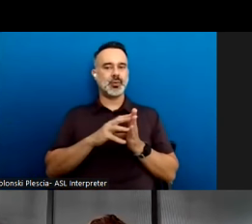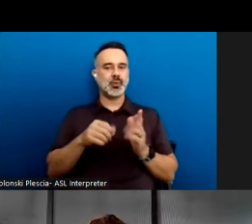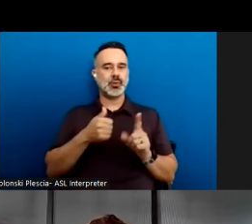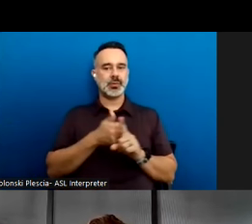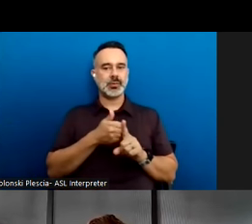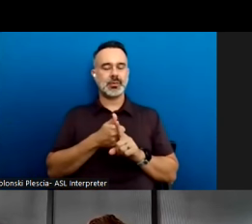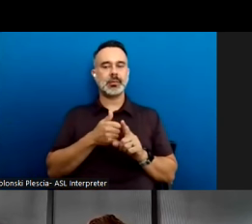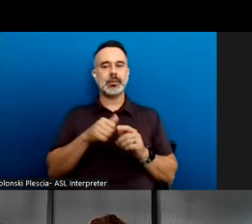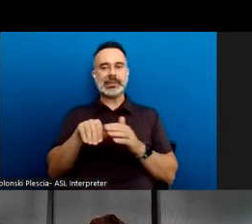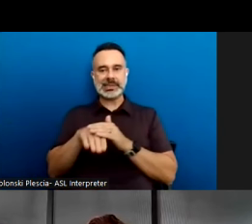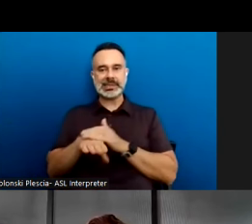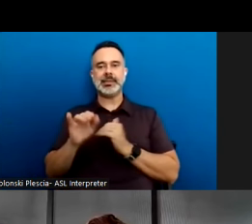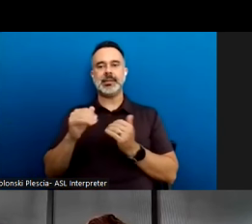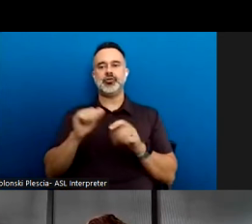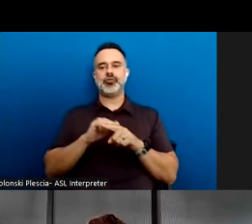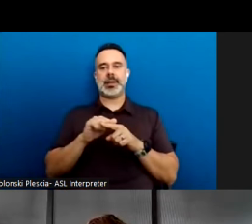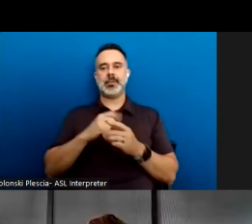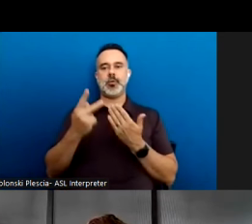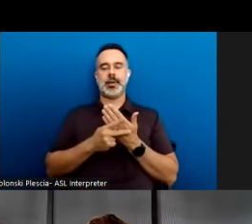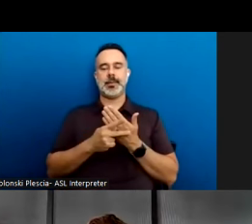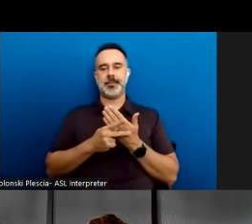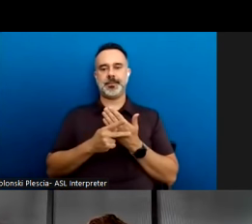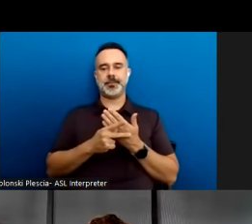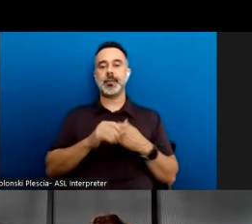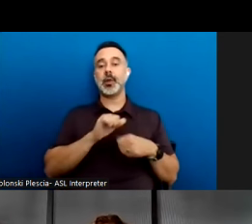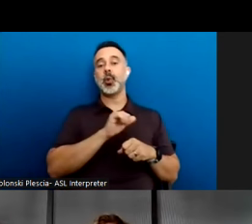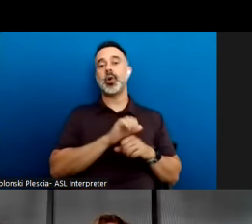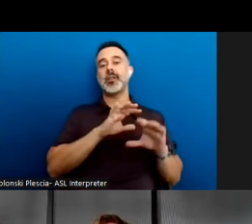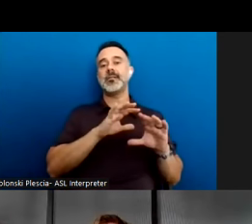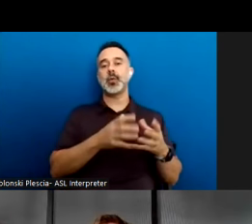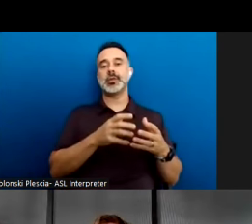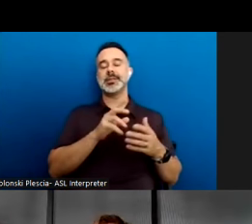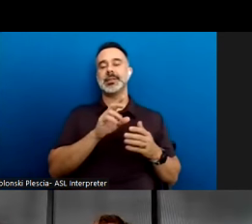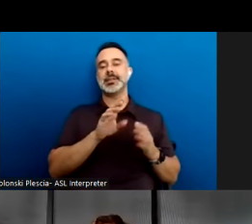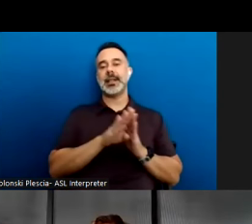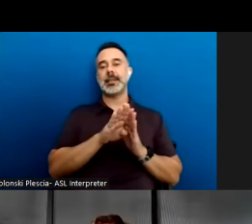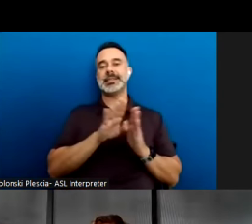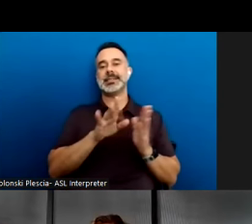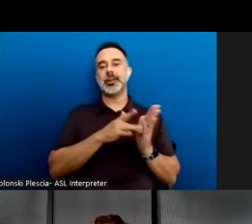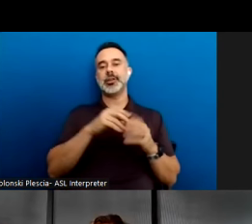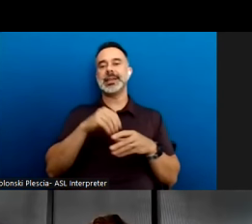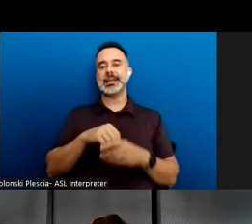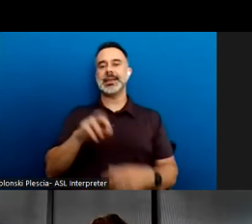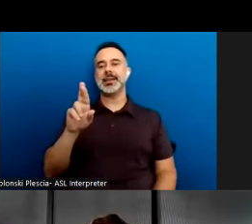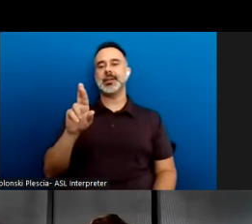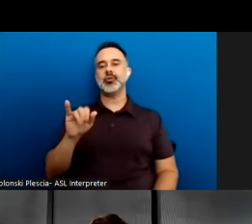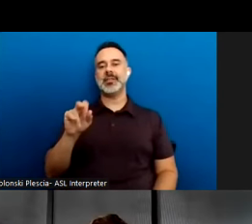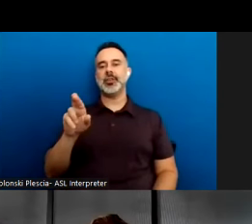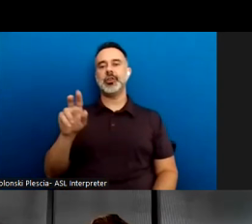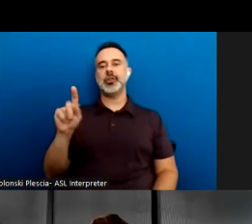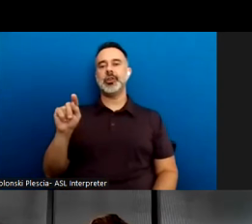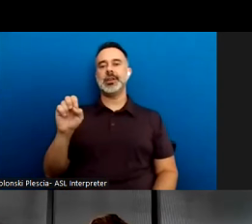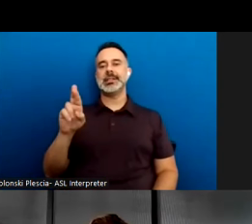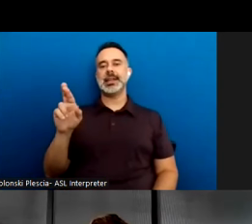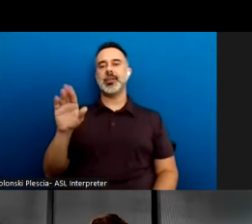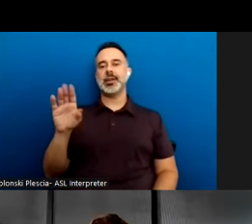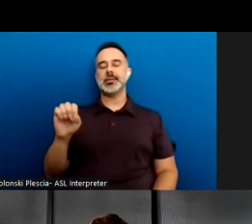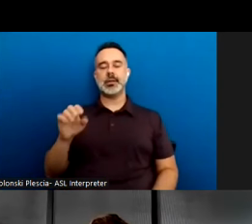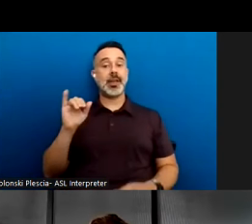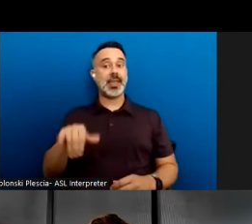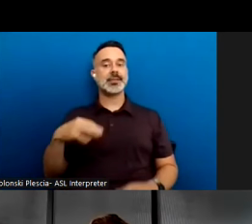into that training program I discussed. So the Workforce Development Center at River Terrace. Those students all get in through an